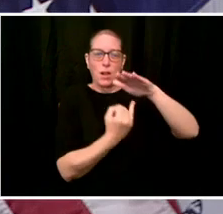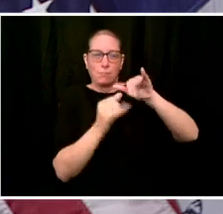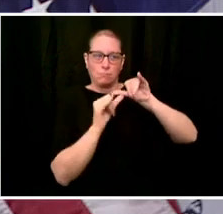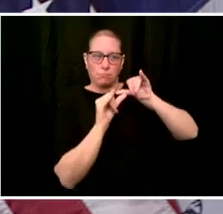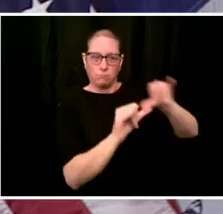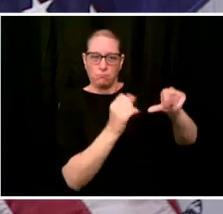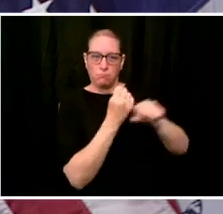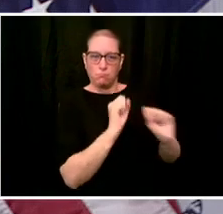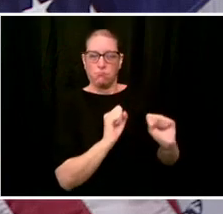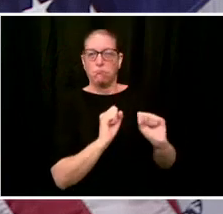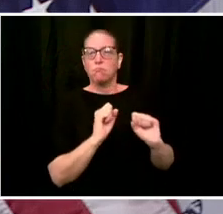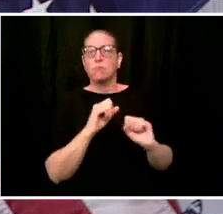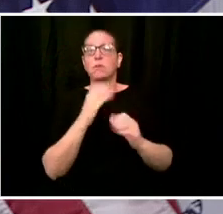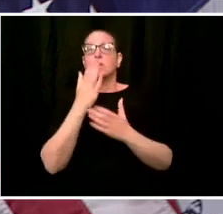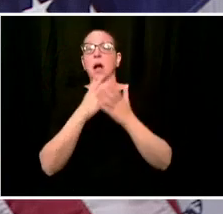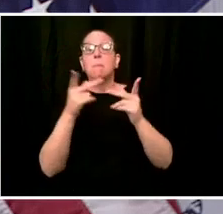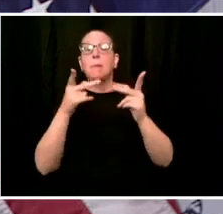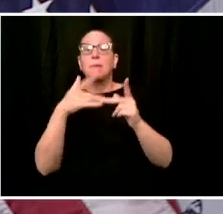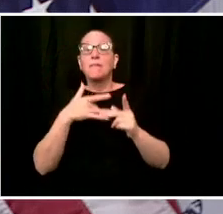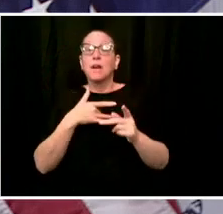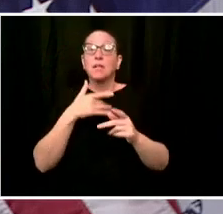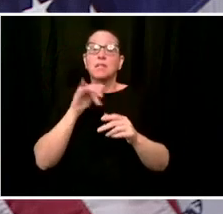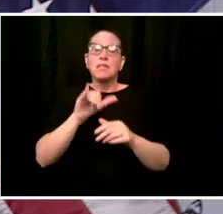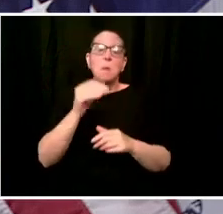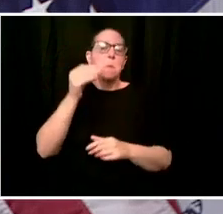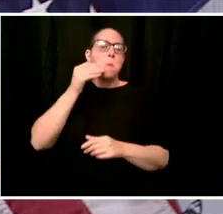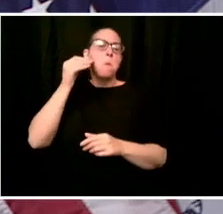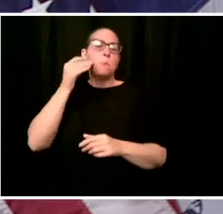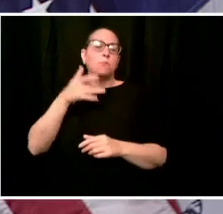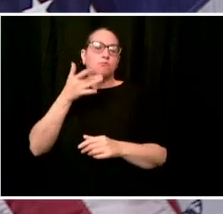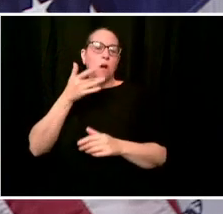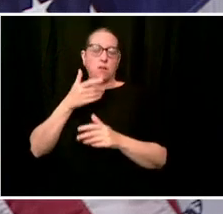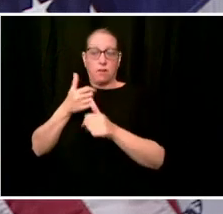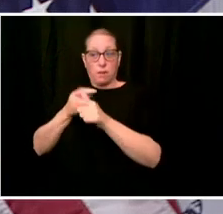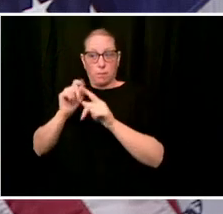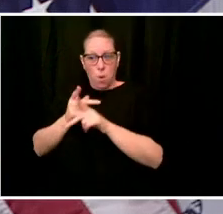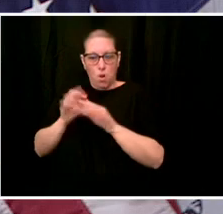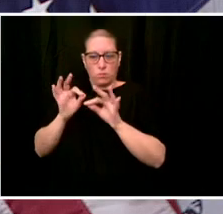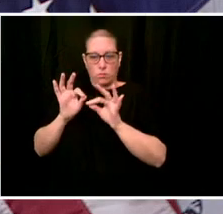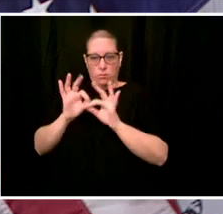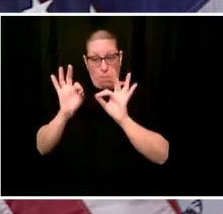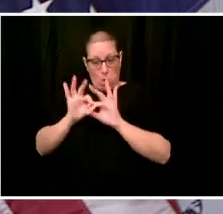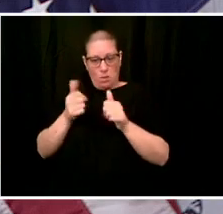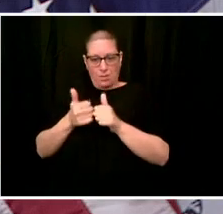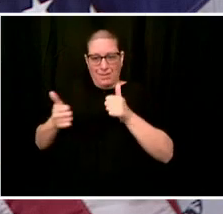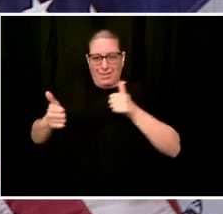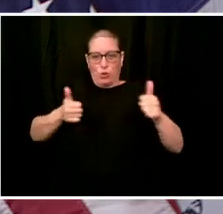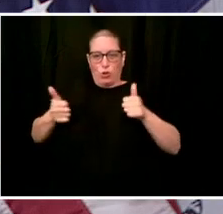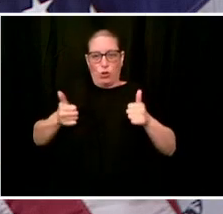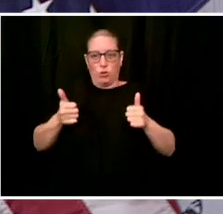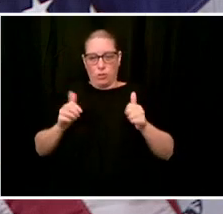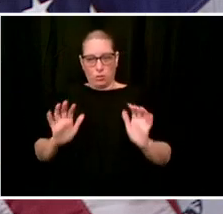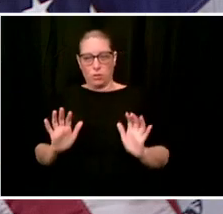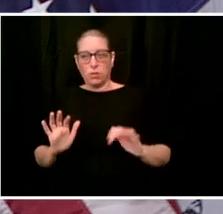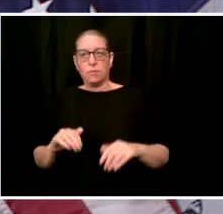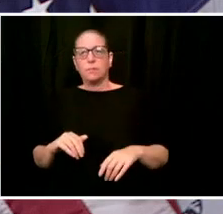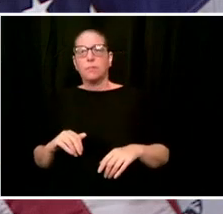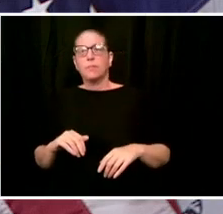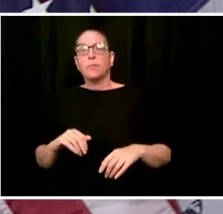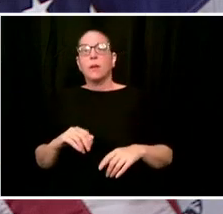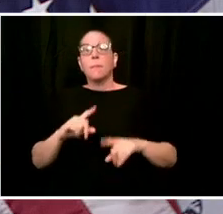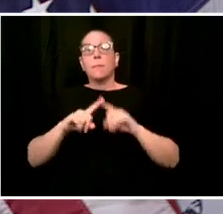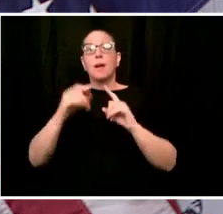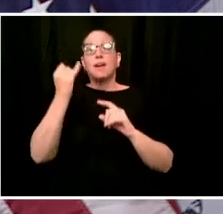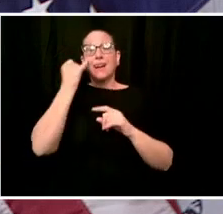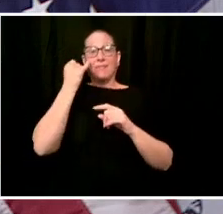home. But I think there are going to be other people who don't want to take any chances around their family and would far prefer a hotel. So that ability to expand